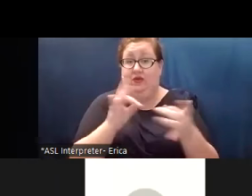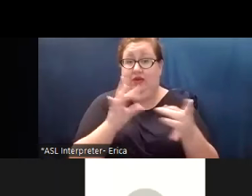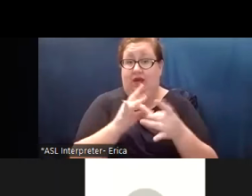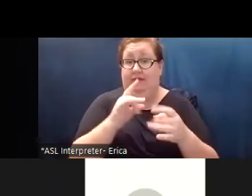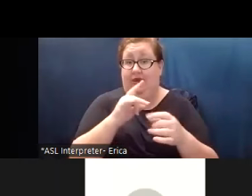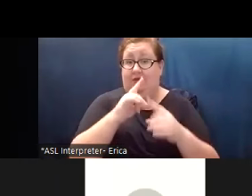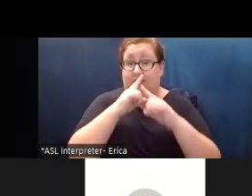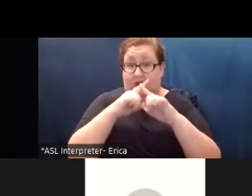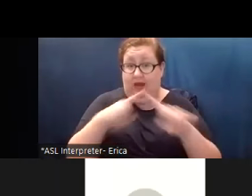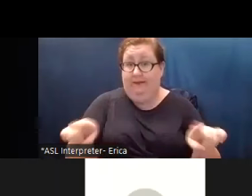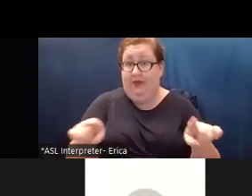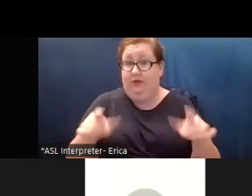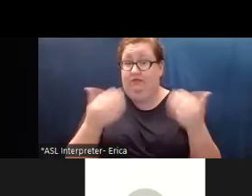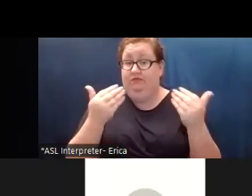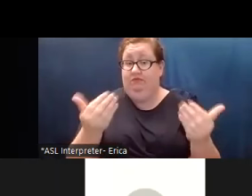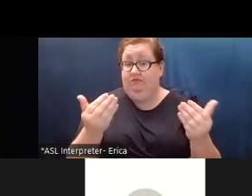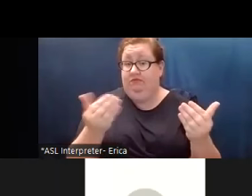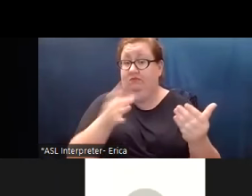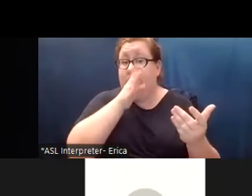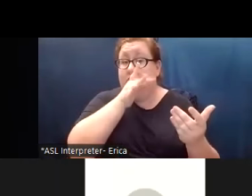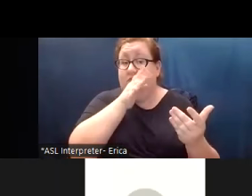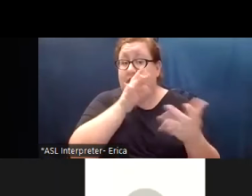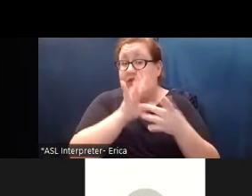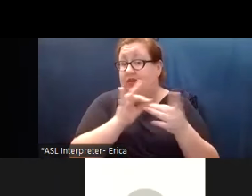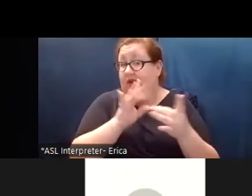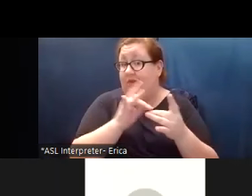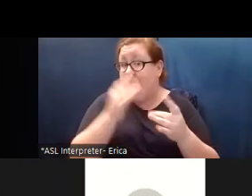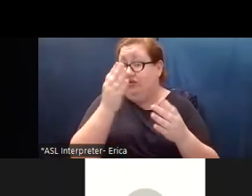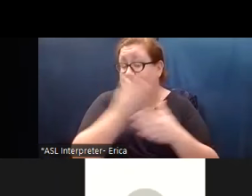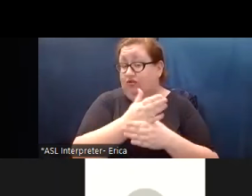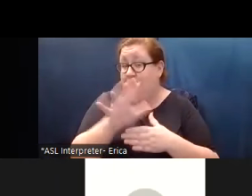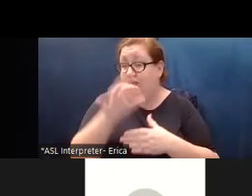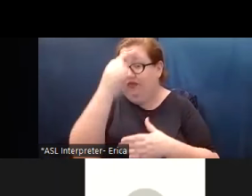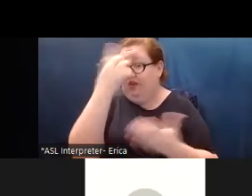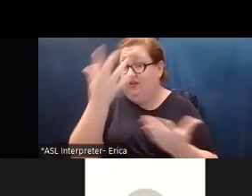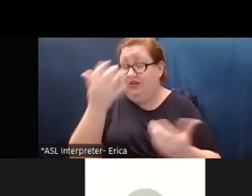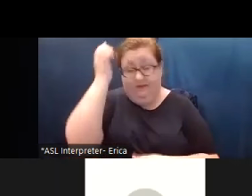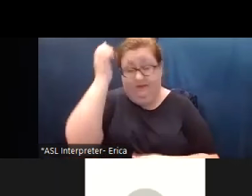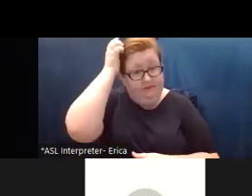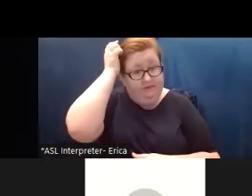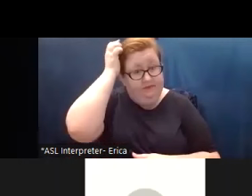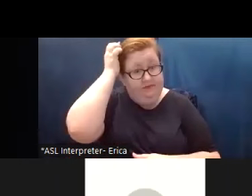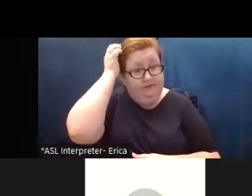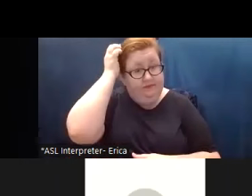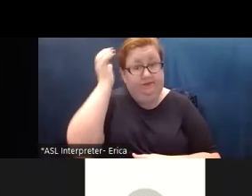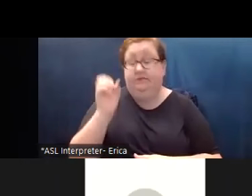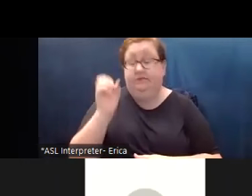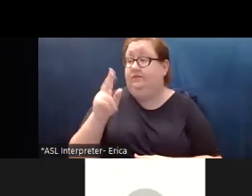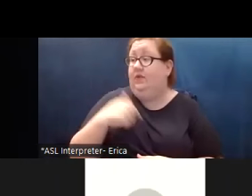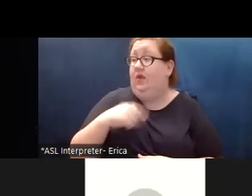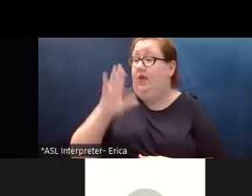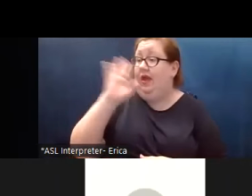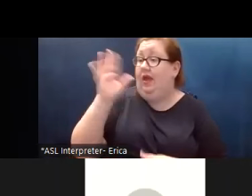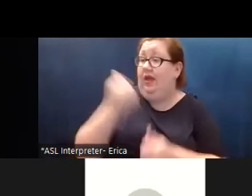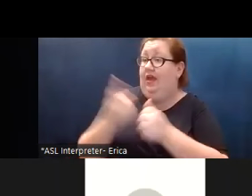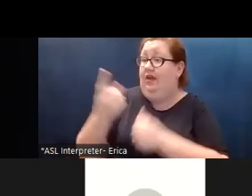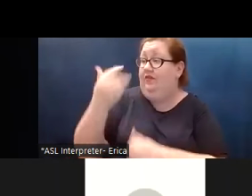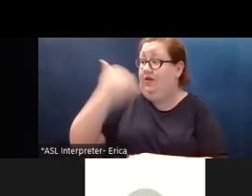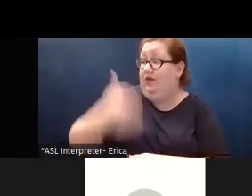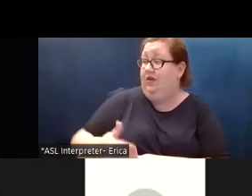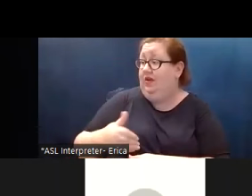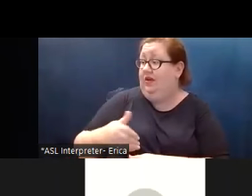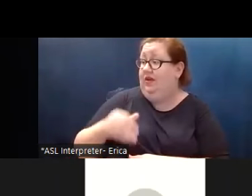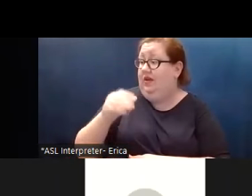unmute and, make some comments or share some thoughts with your own voice? Hi, everyone. This is